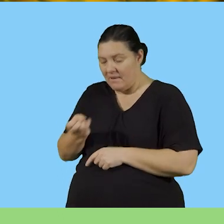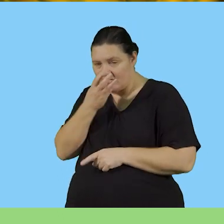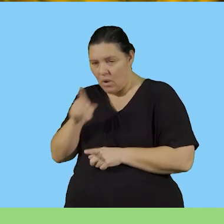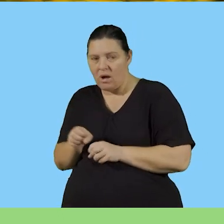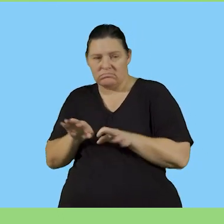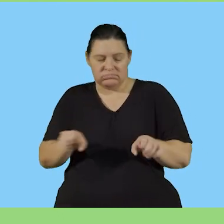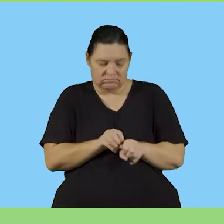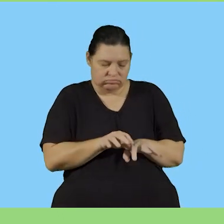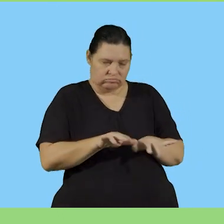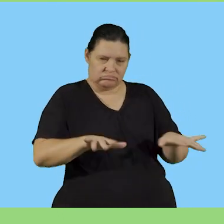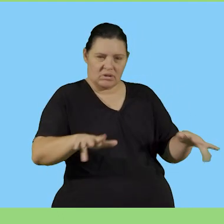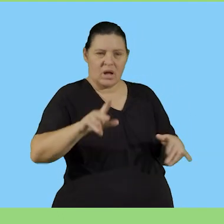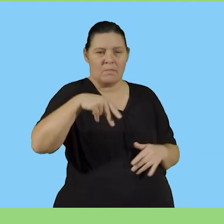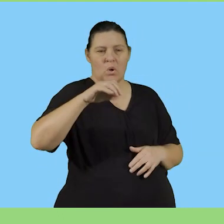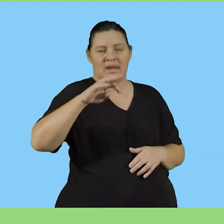pollinated.